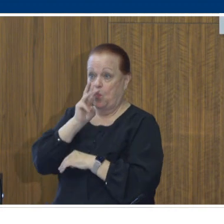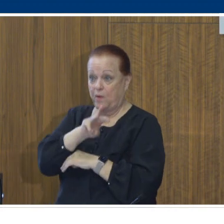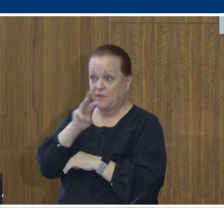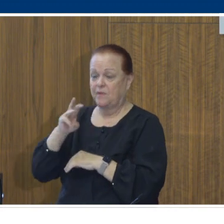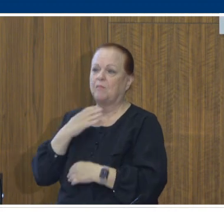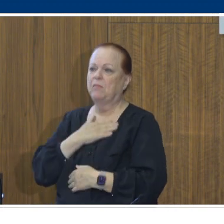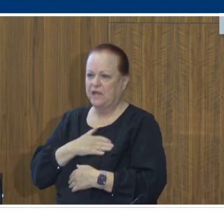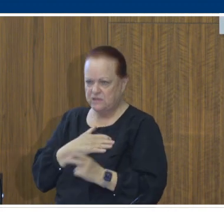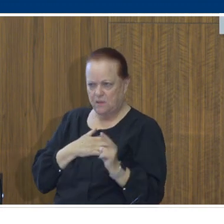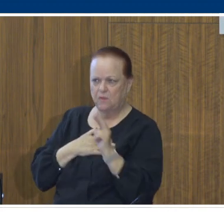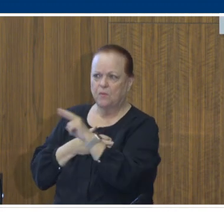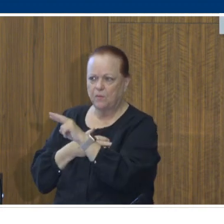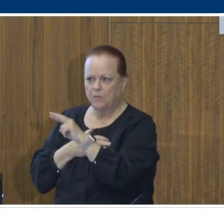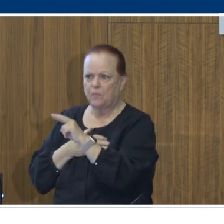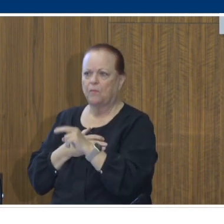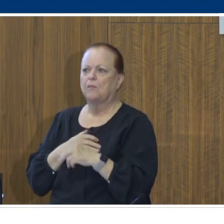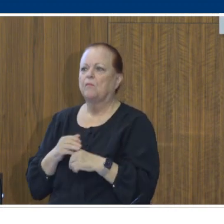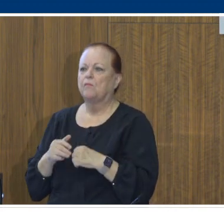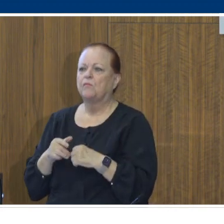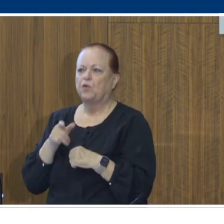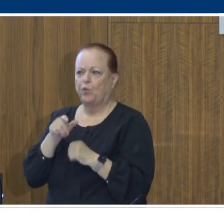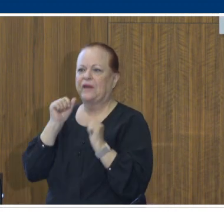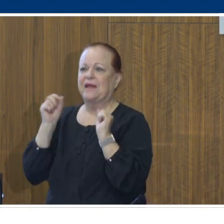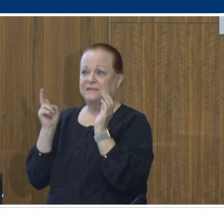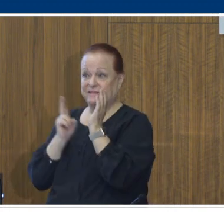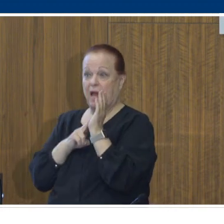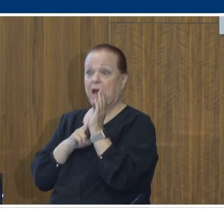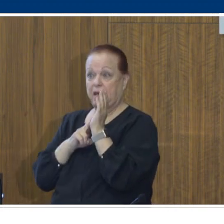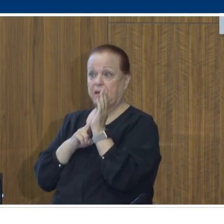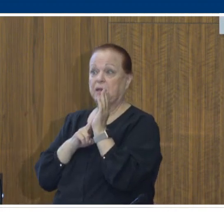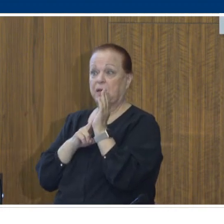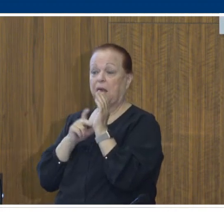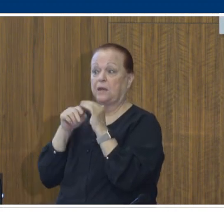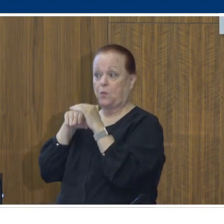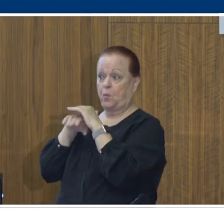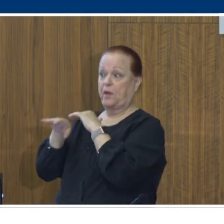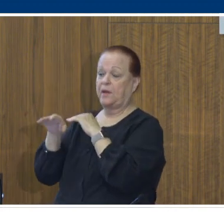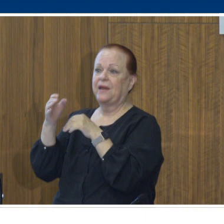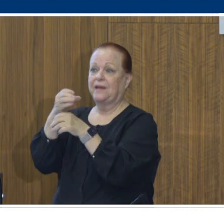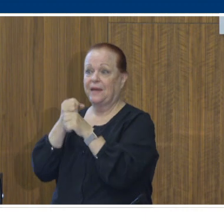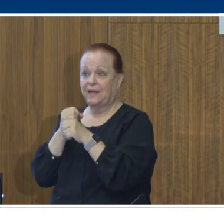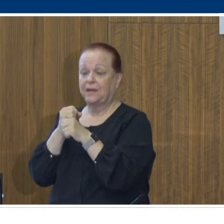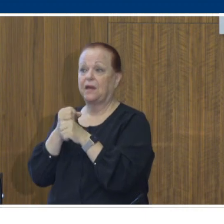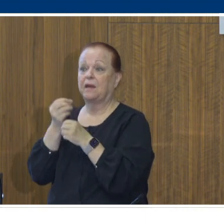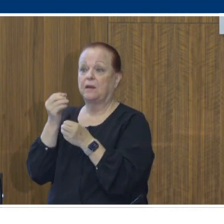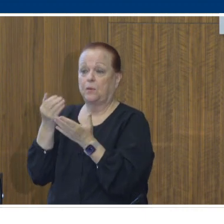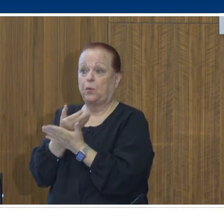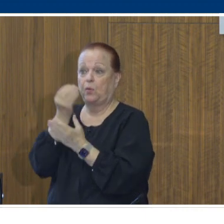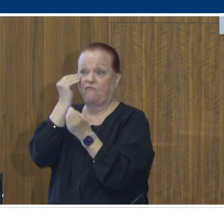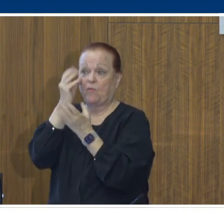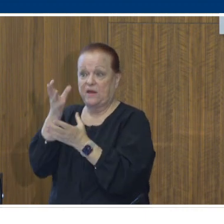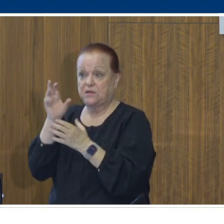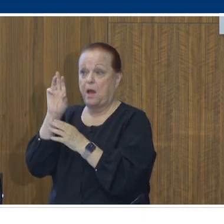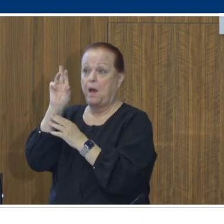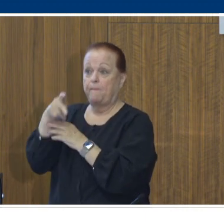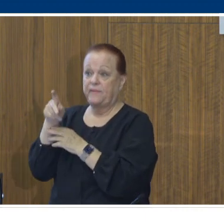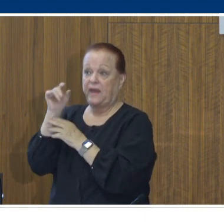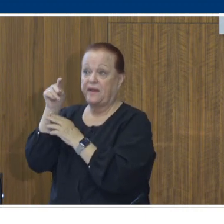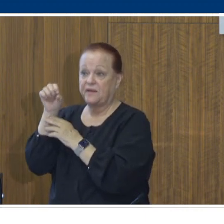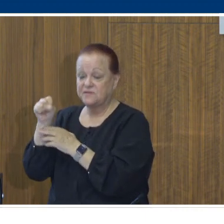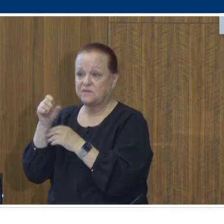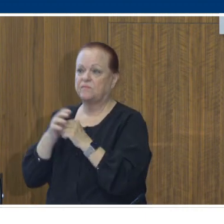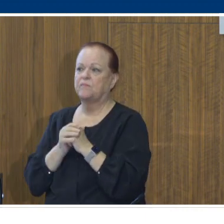go there. We do have a place that you can sign up and receive our updates, and we do have a list, an email list that we blast out to